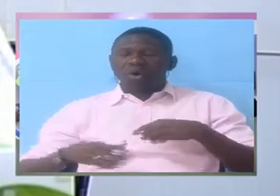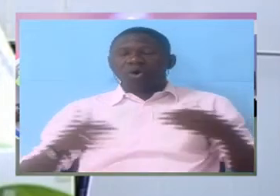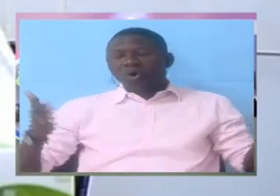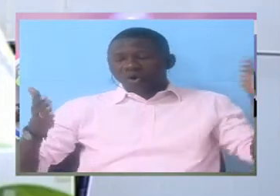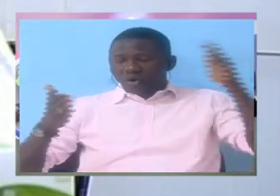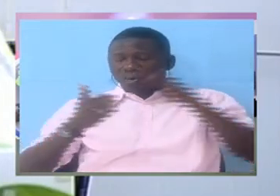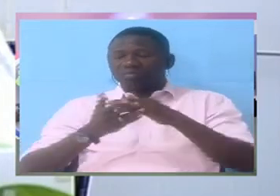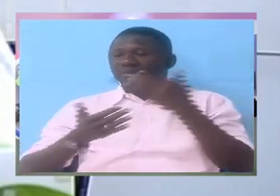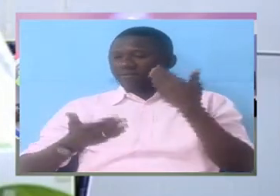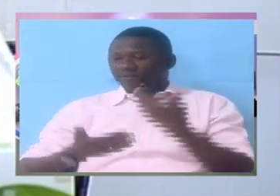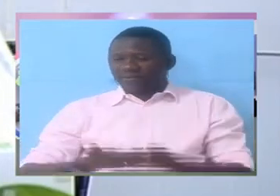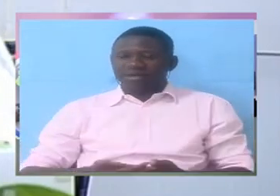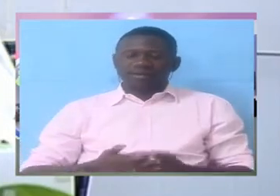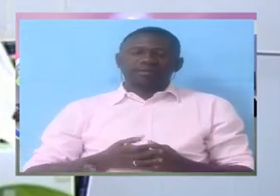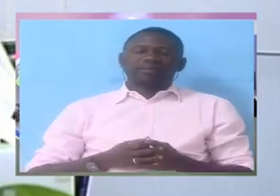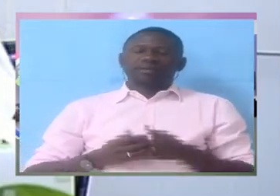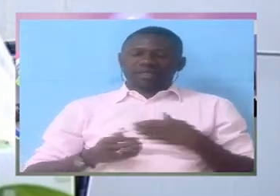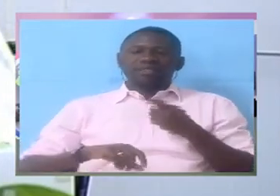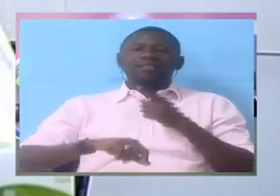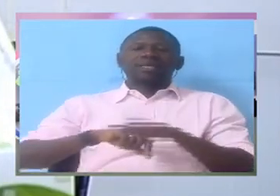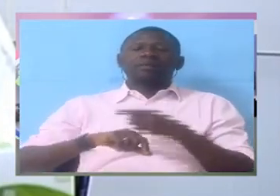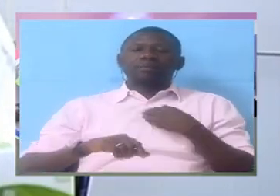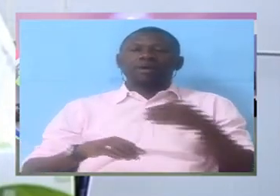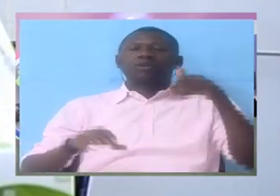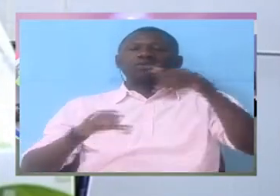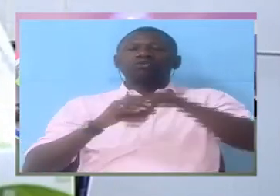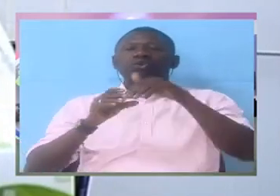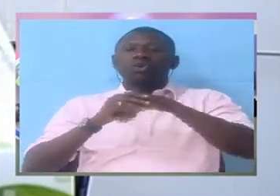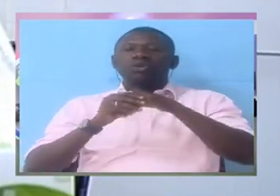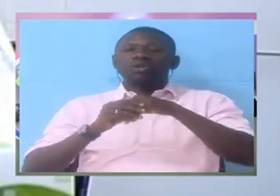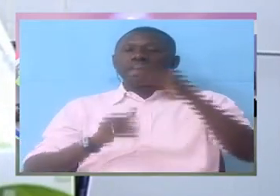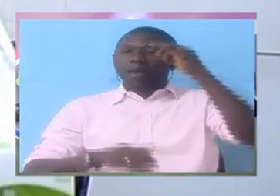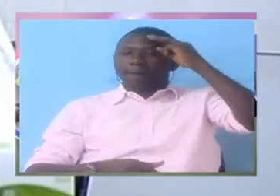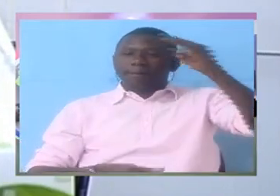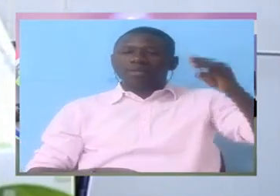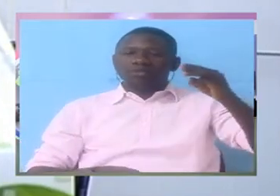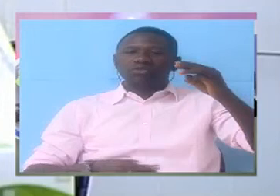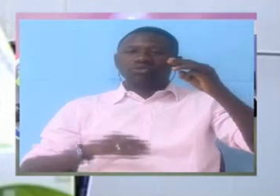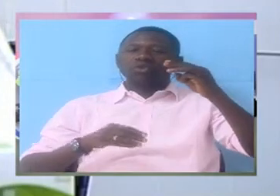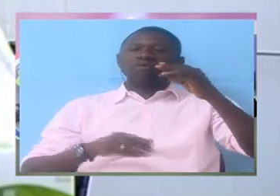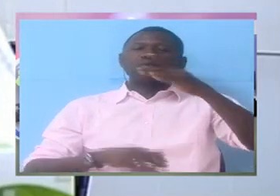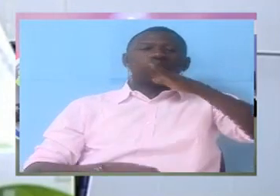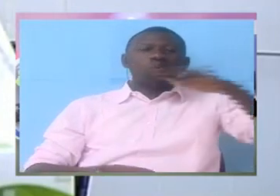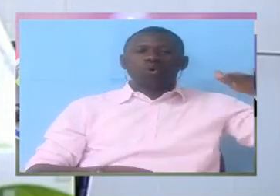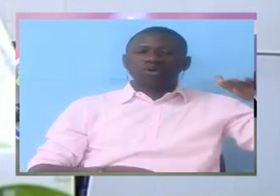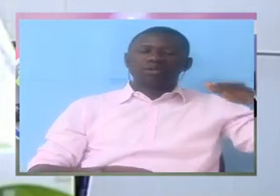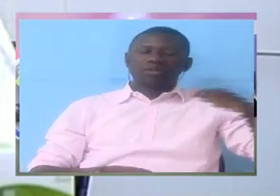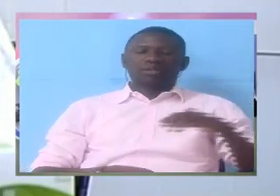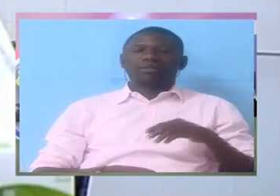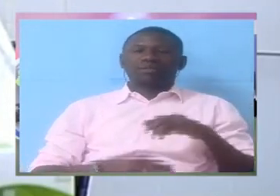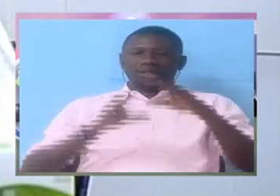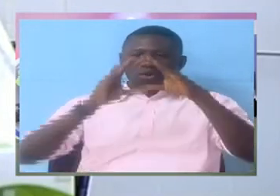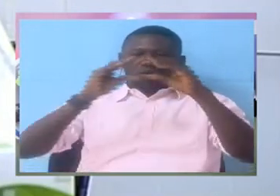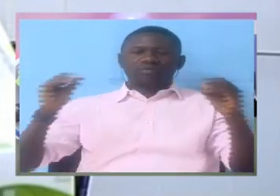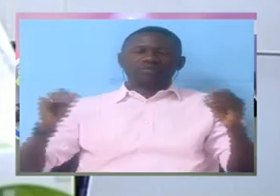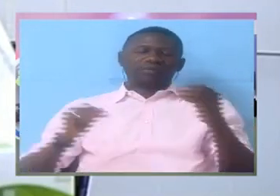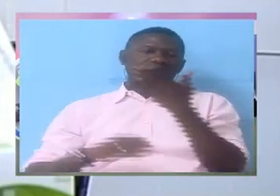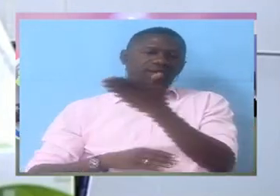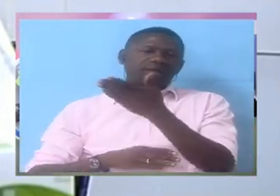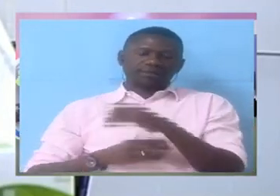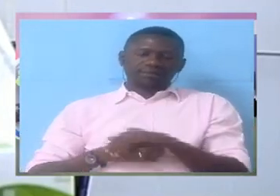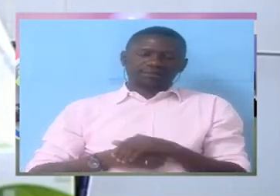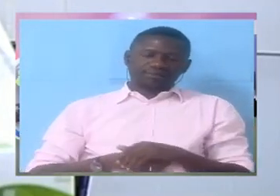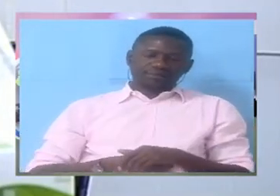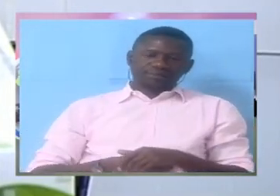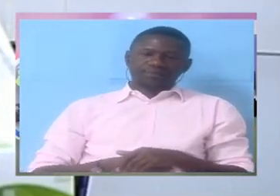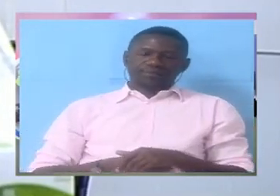nga bang. That is the time I joined the Water Resources Department. Utumolem bitun nata dung nemajio do